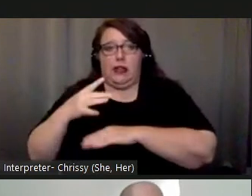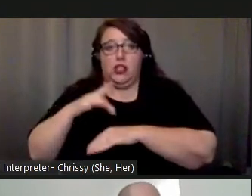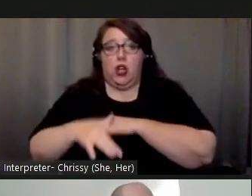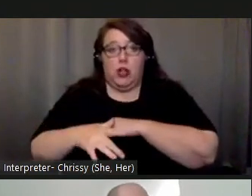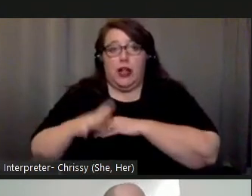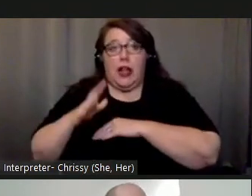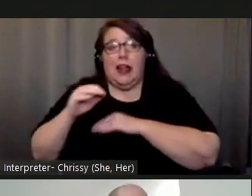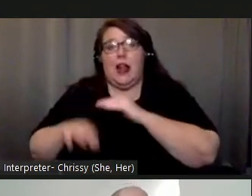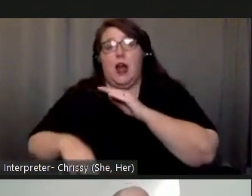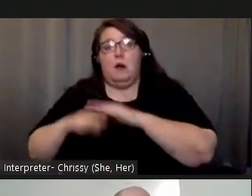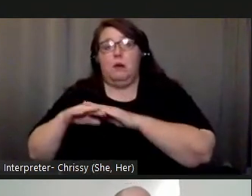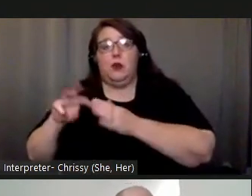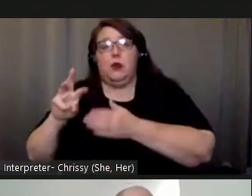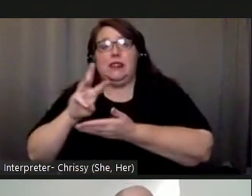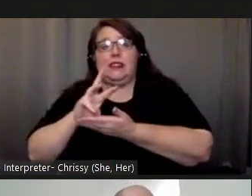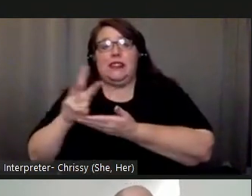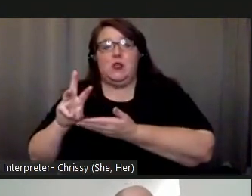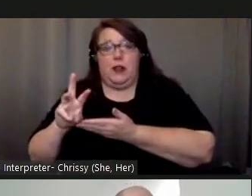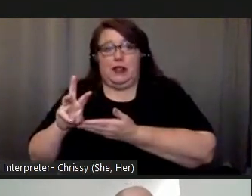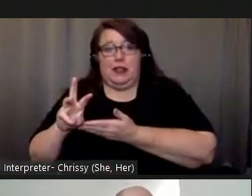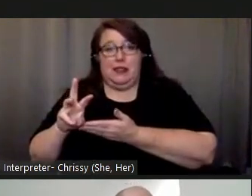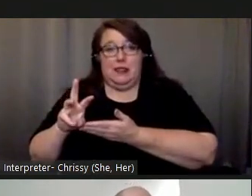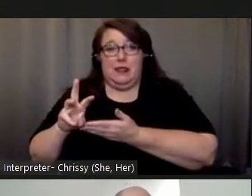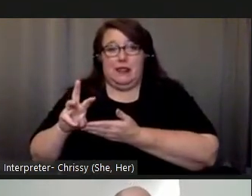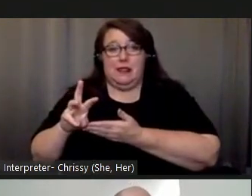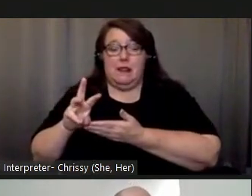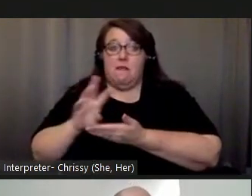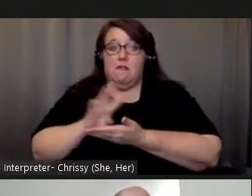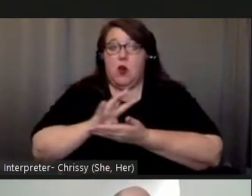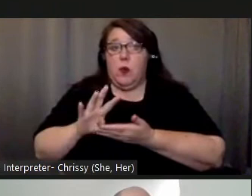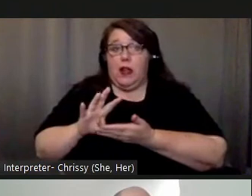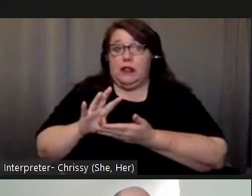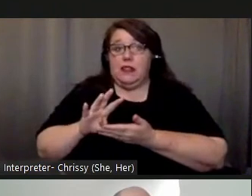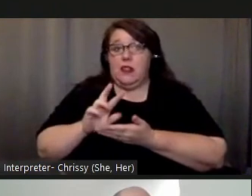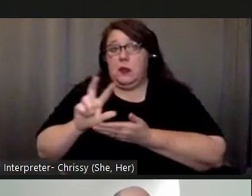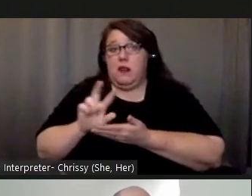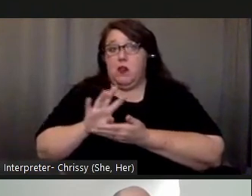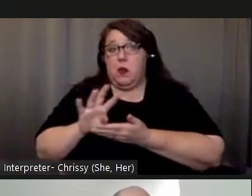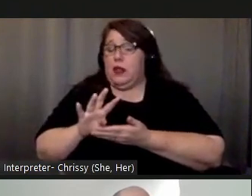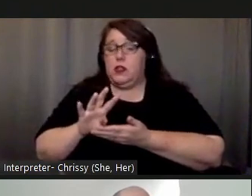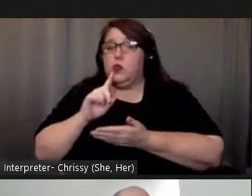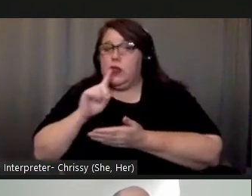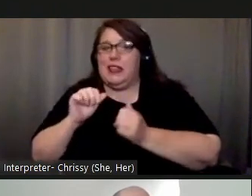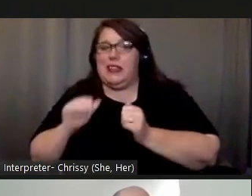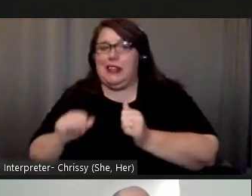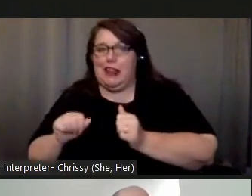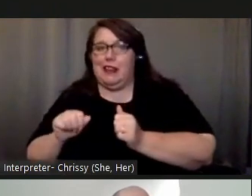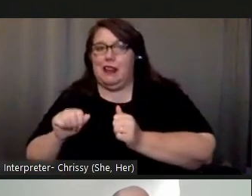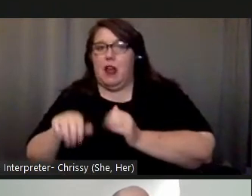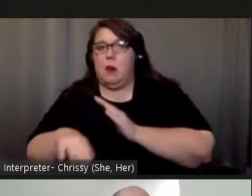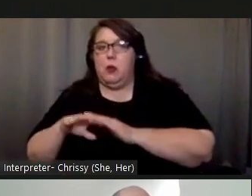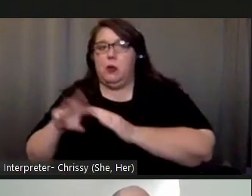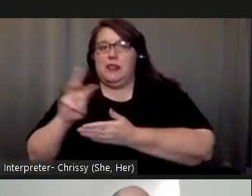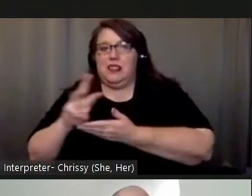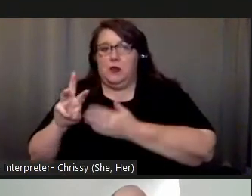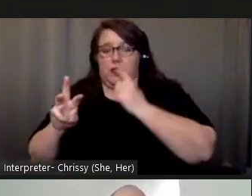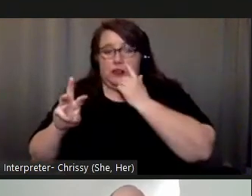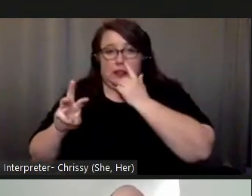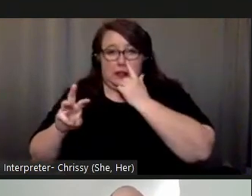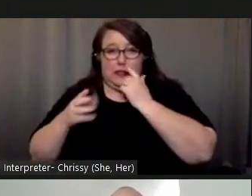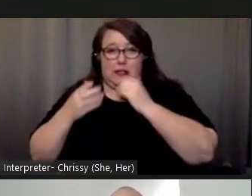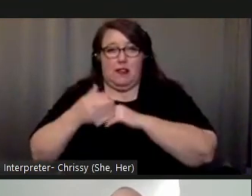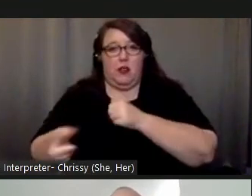weeks late, up to 6 weeks, I should say, instead of 4 weeks, 3 or 4 weeks, you can go 42 days after your first